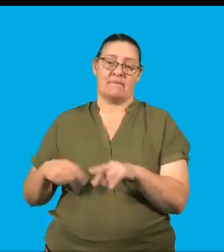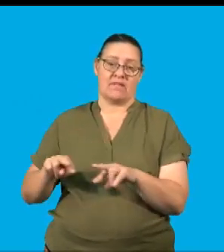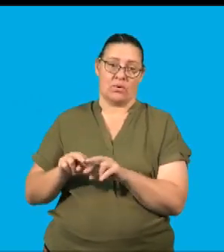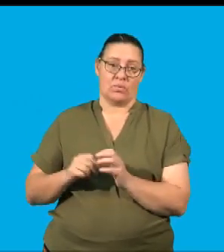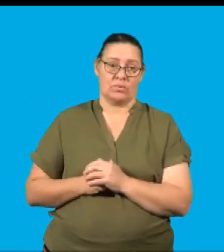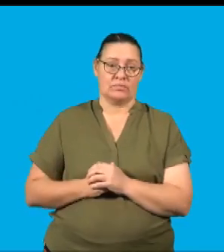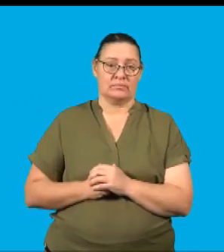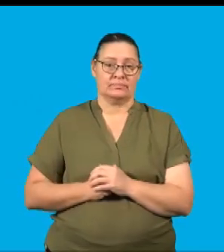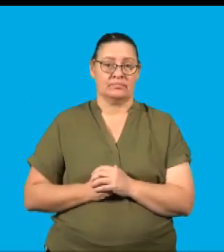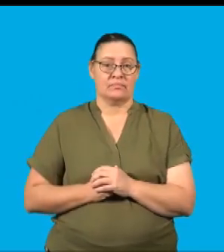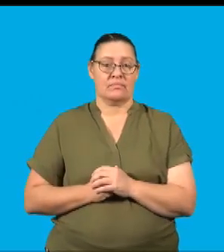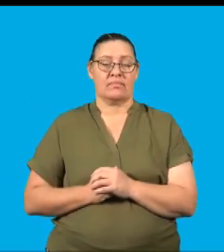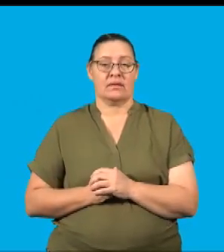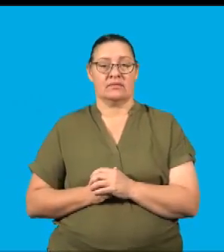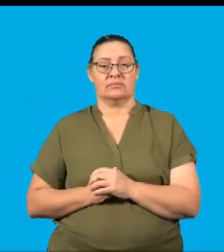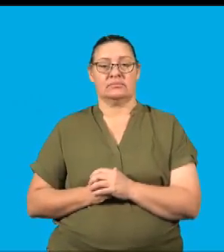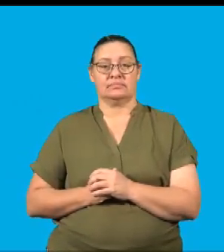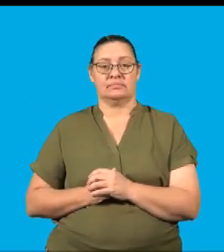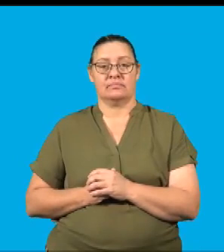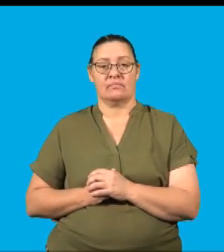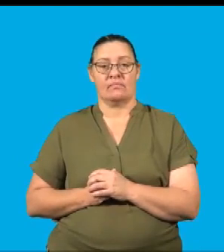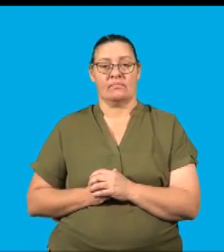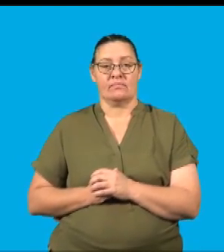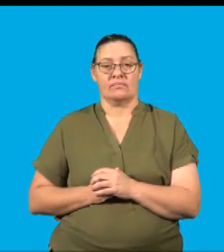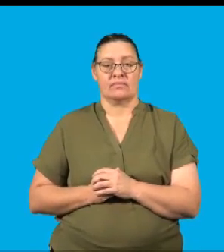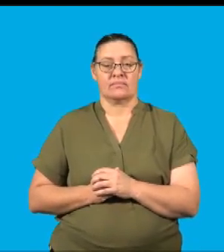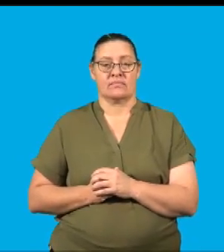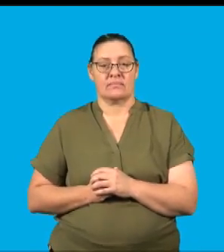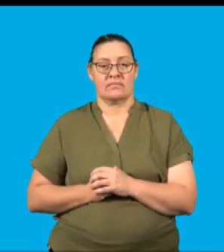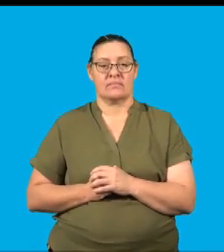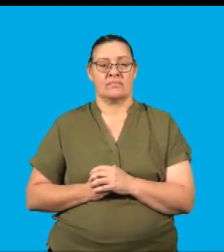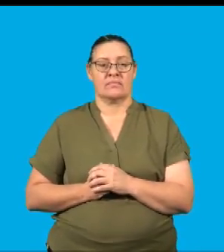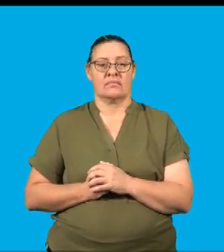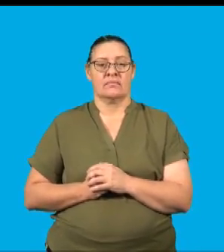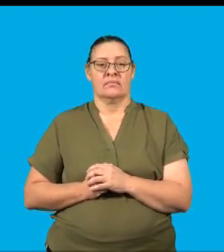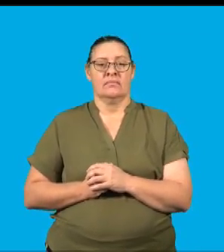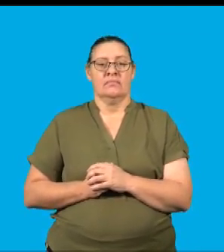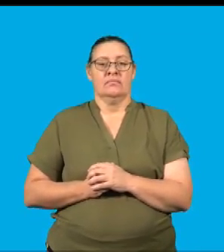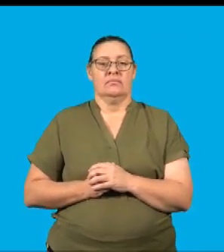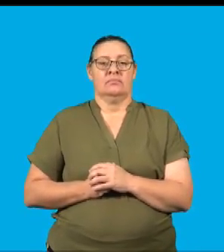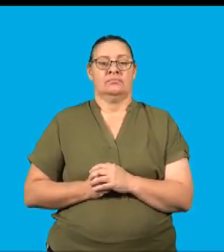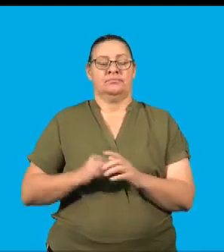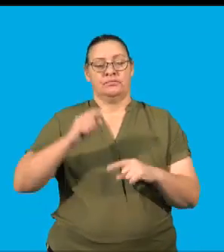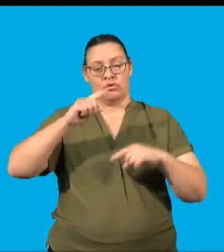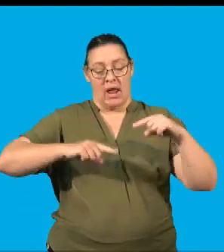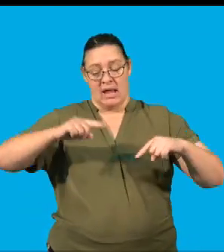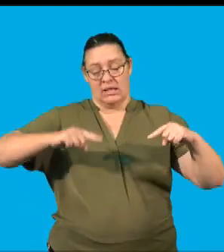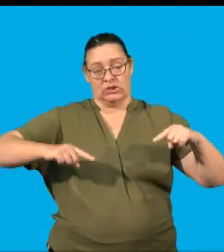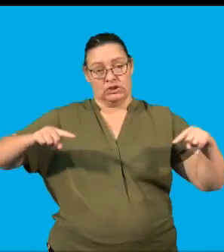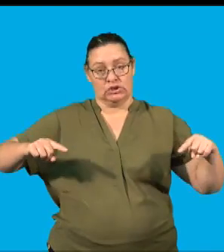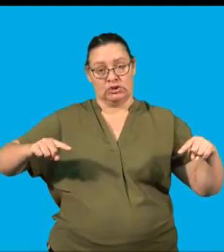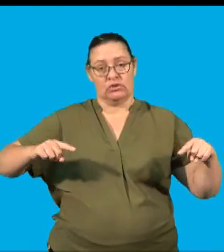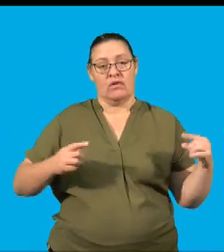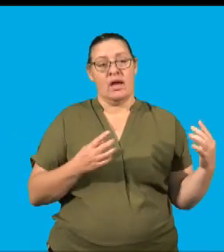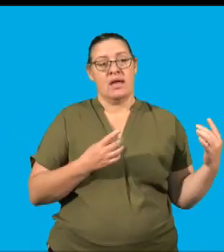value. Let me write it here that, okay, N is our maximum value. The range